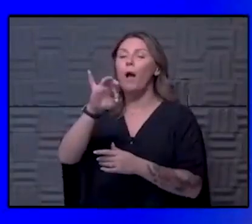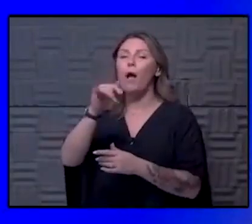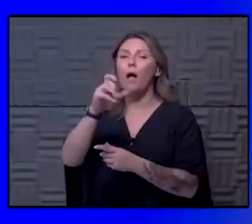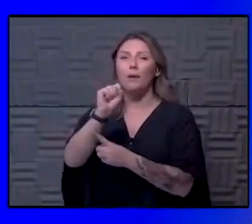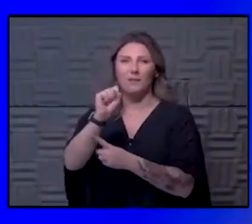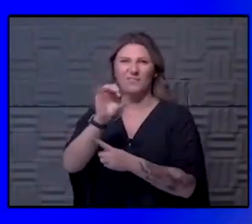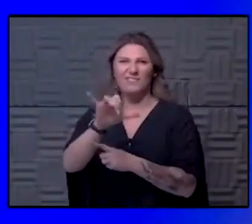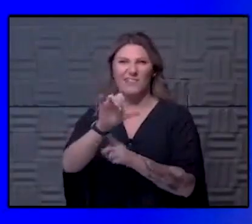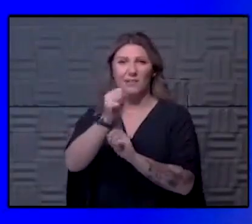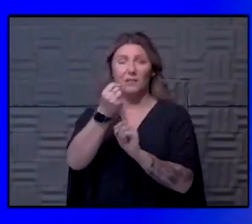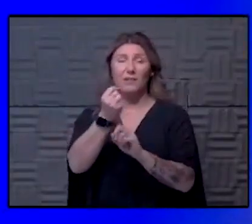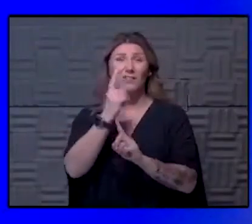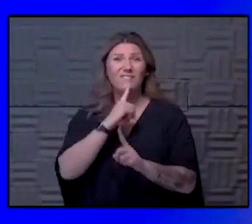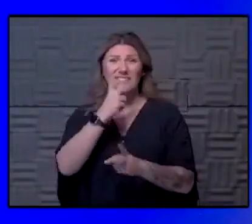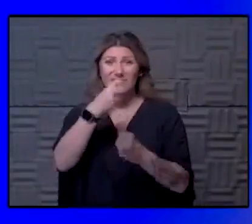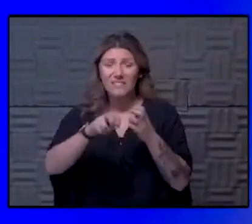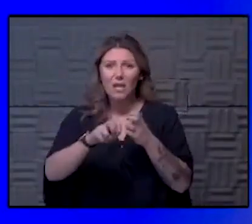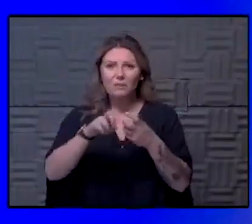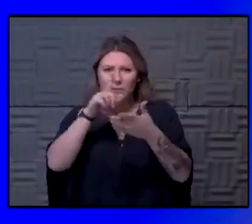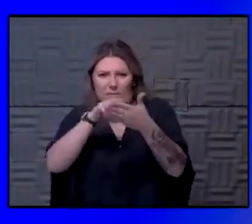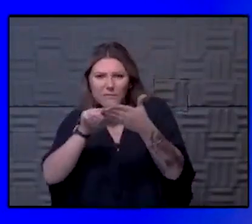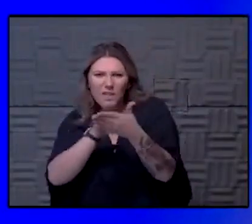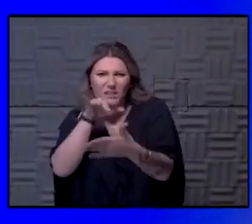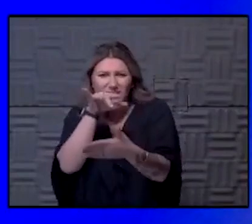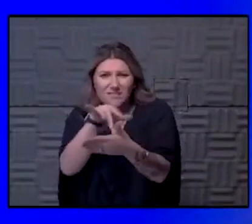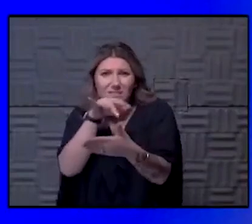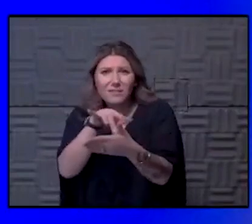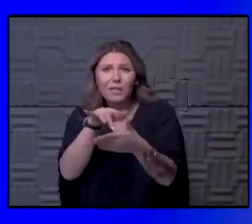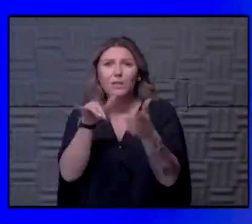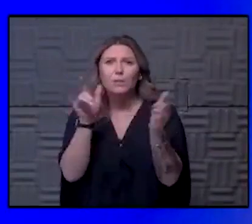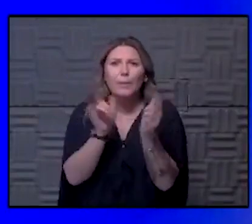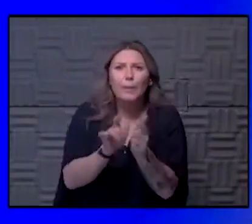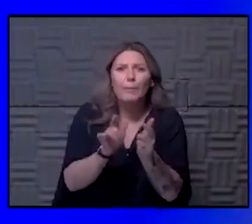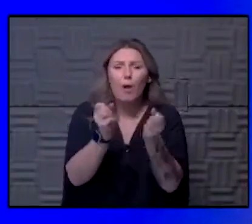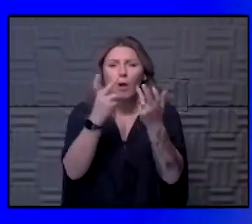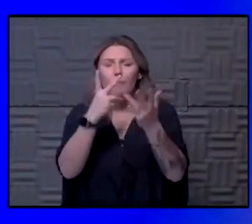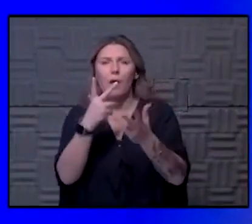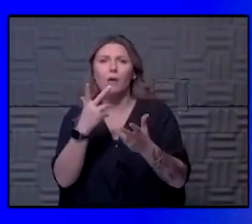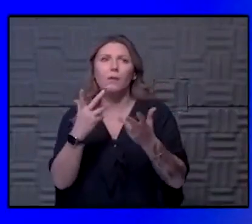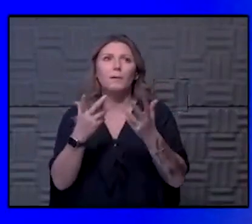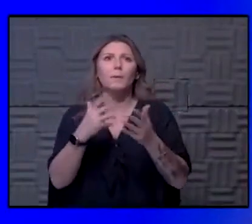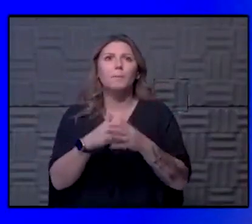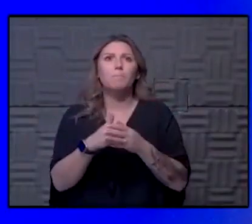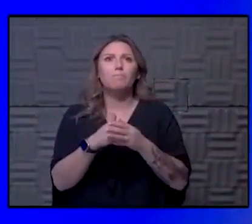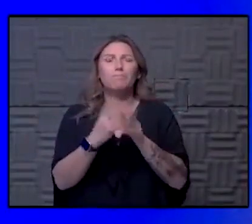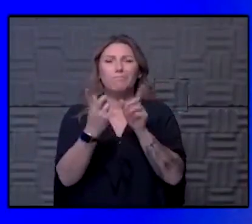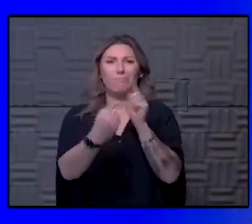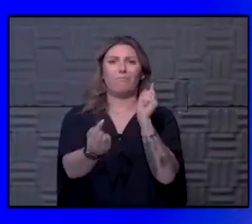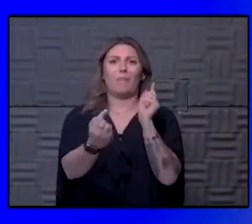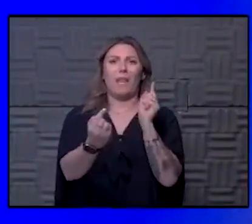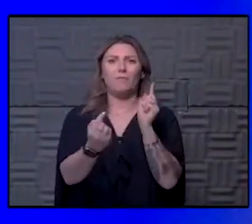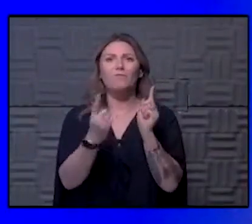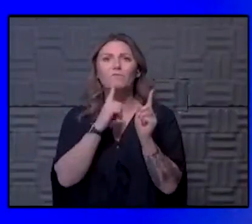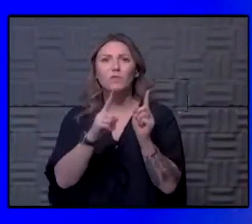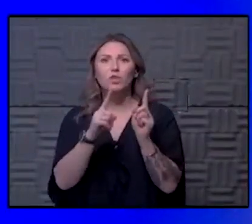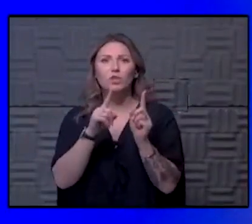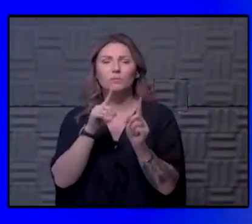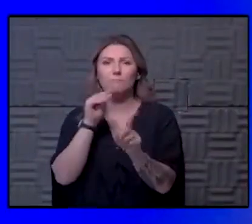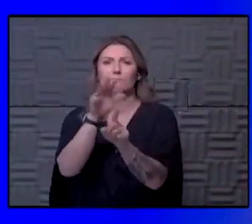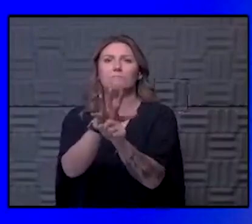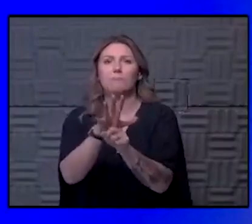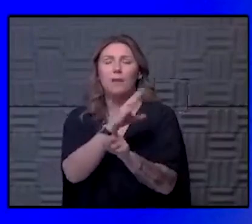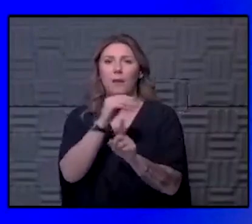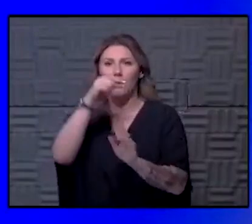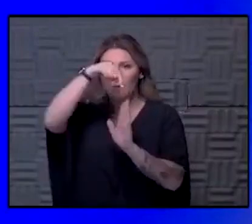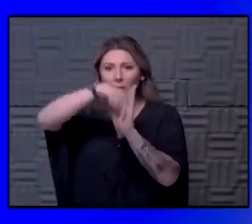get difficult to investigate these types of small amounts of adverse events, but we know that they are doing deep dives